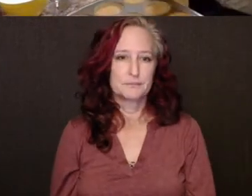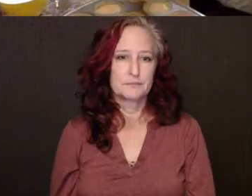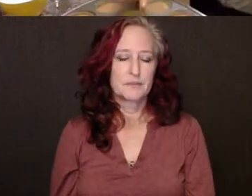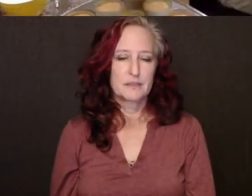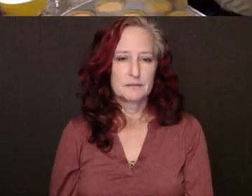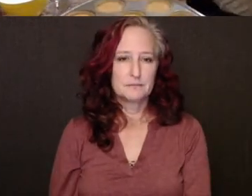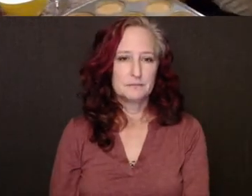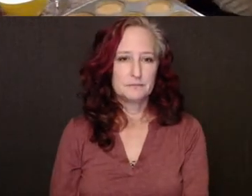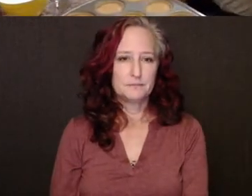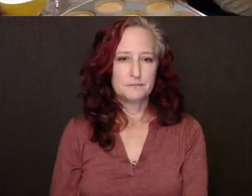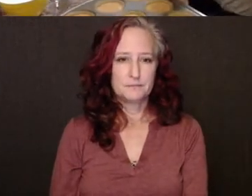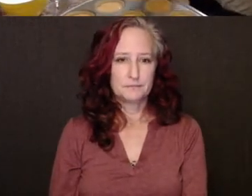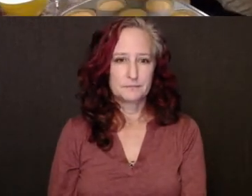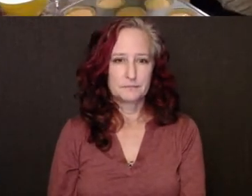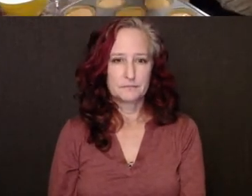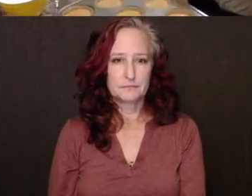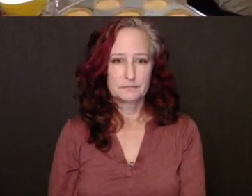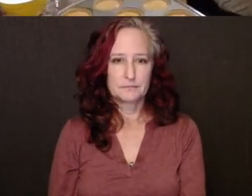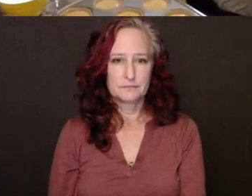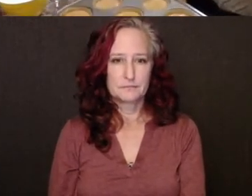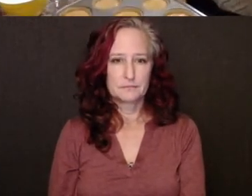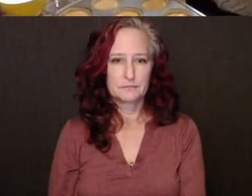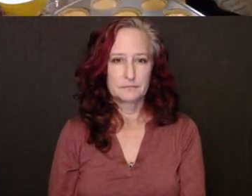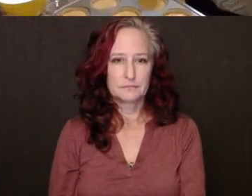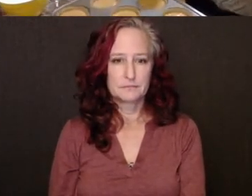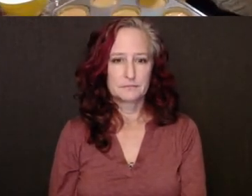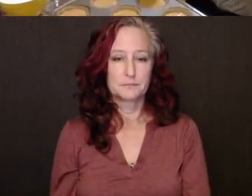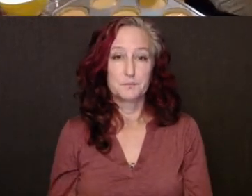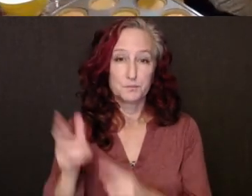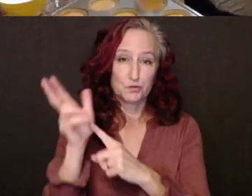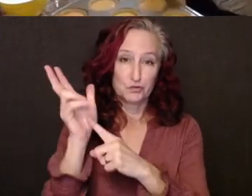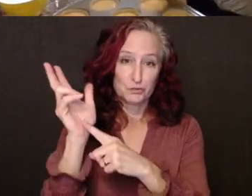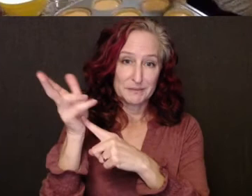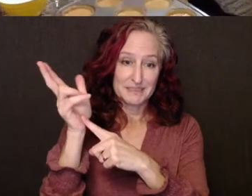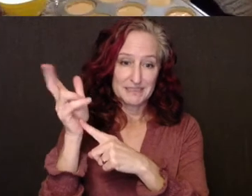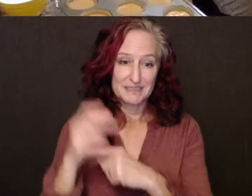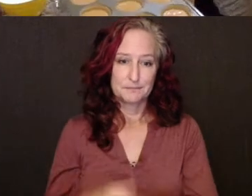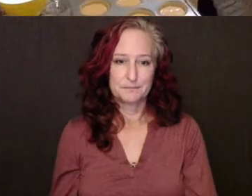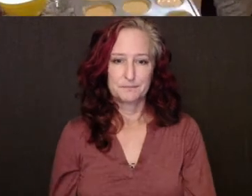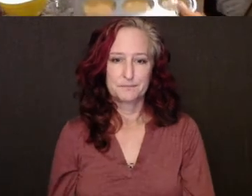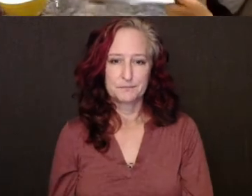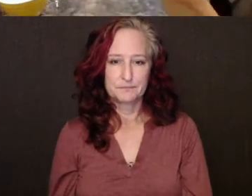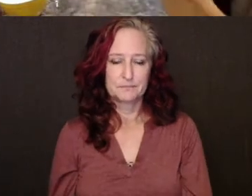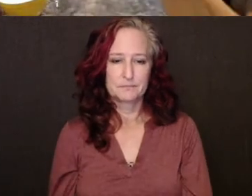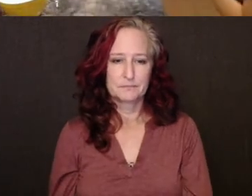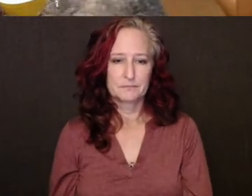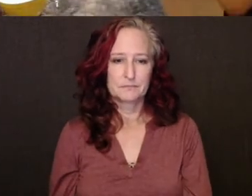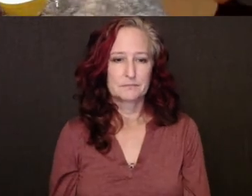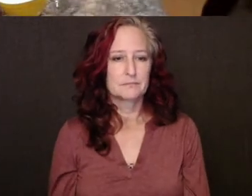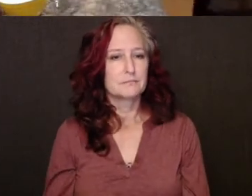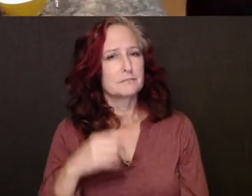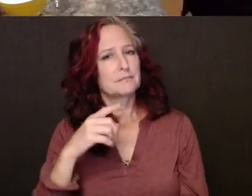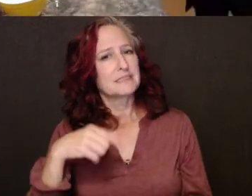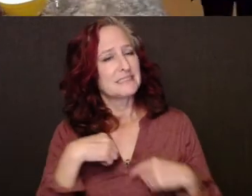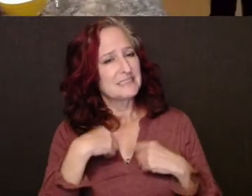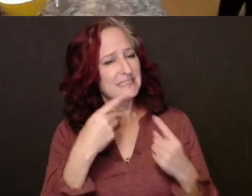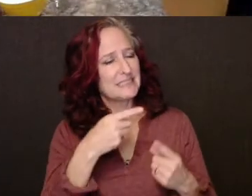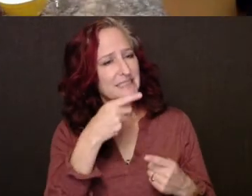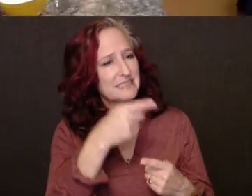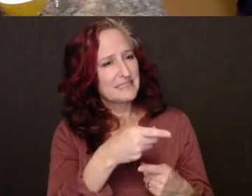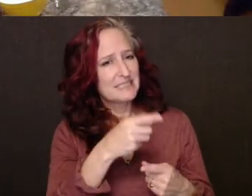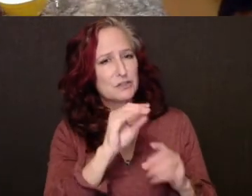to make that top on these cupcakes. And so I'll show you what that is like in a moment. So let me throw these